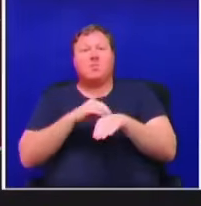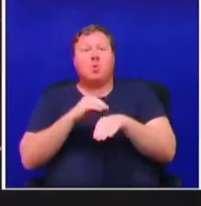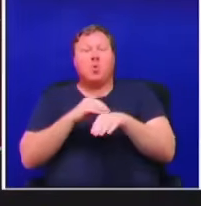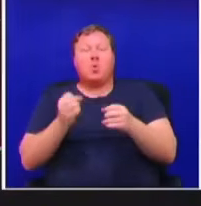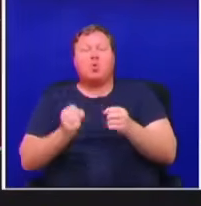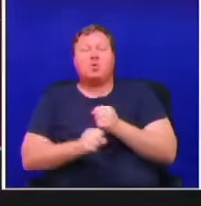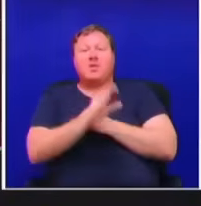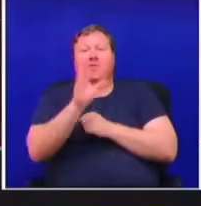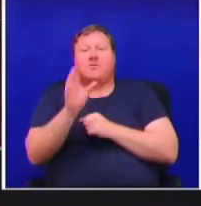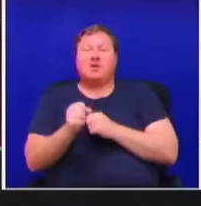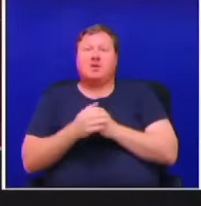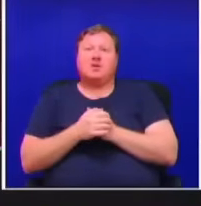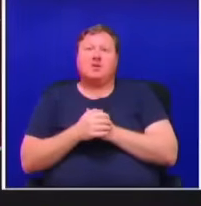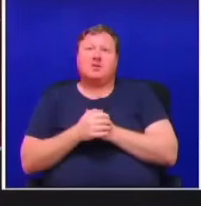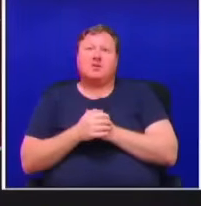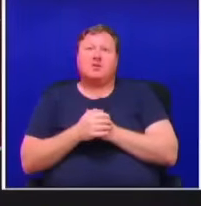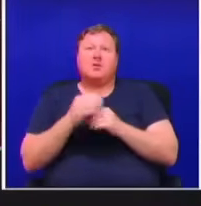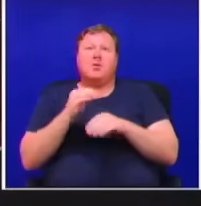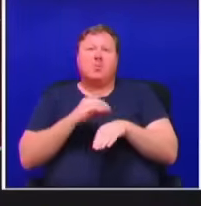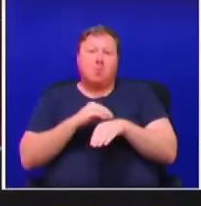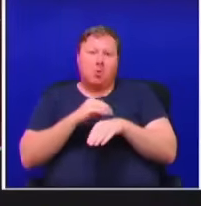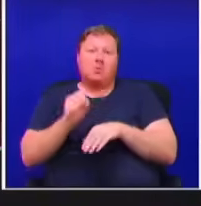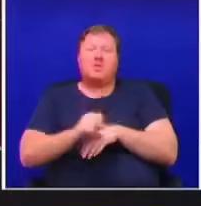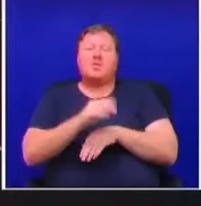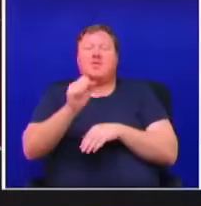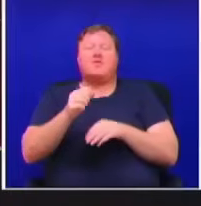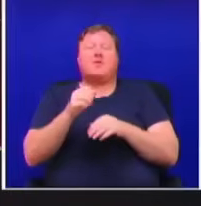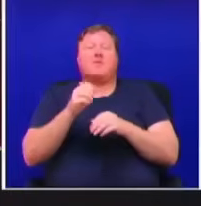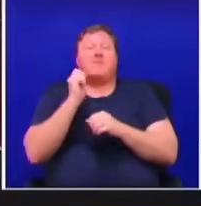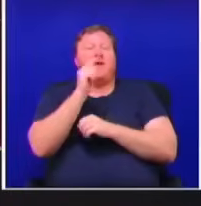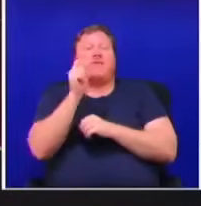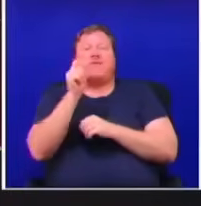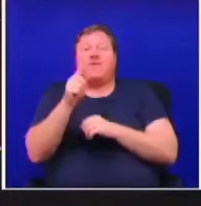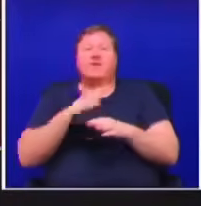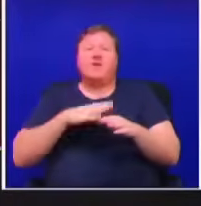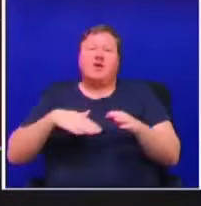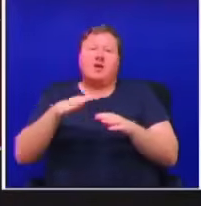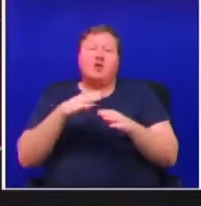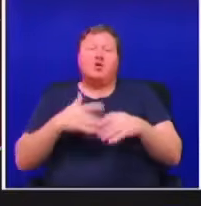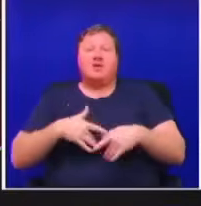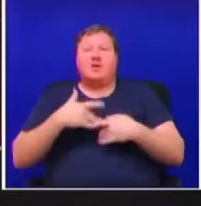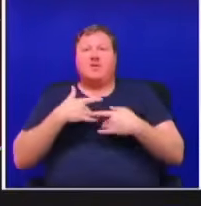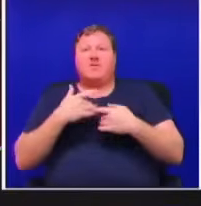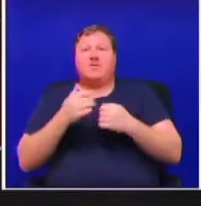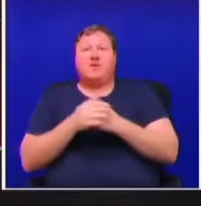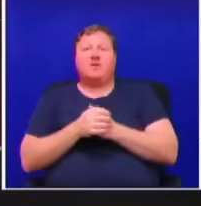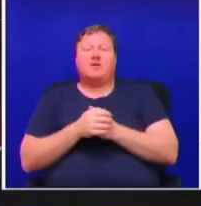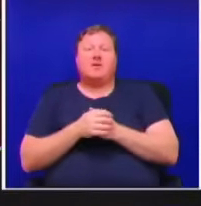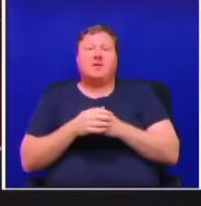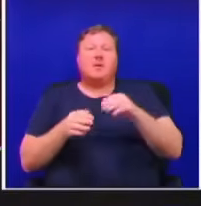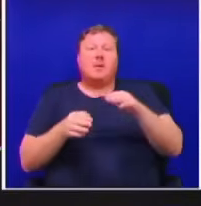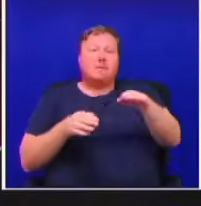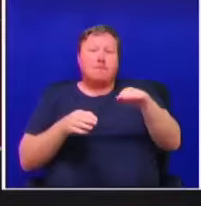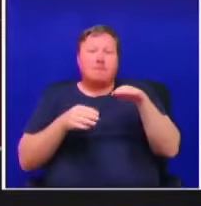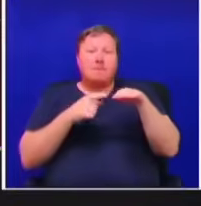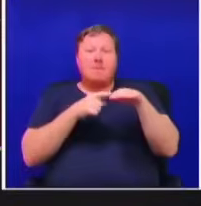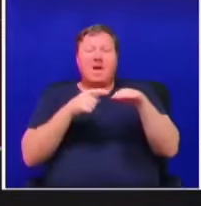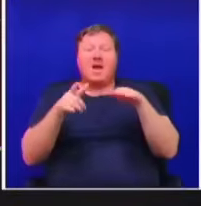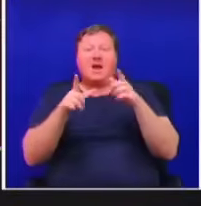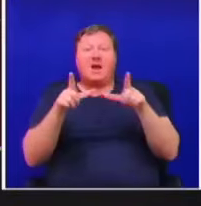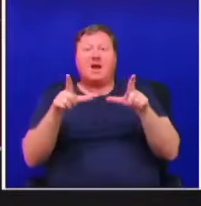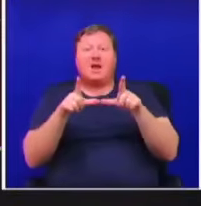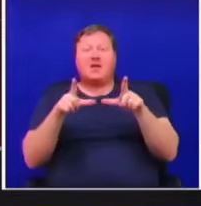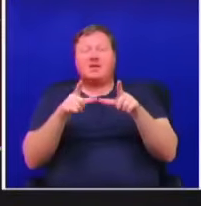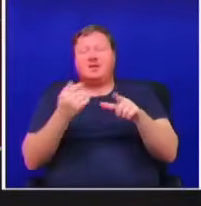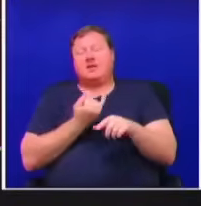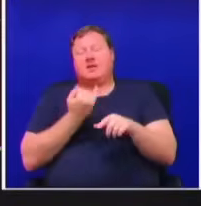particularly to South Africans who live in the rural areas. Whilst obtaining a banking license is an independent